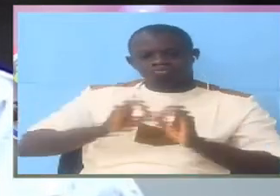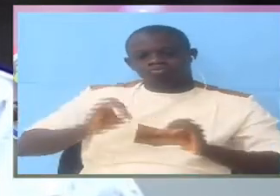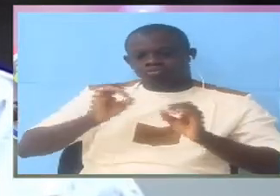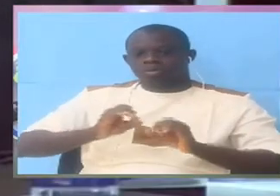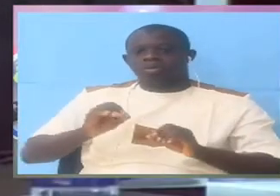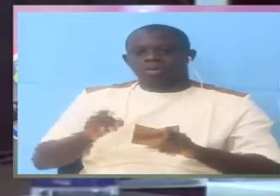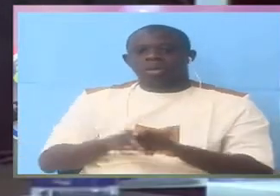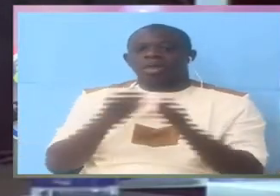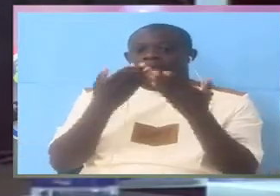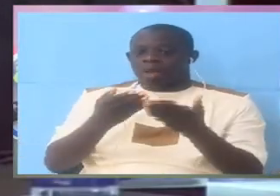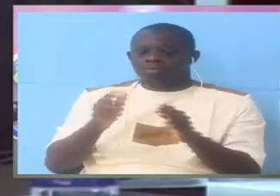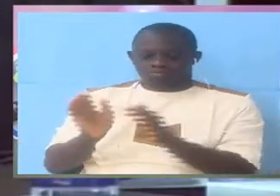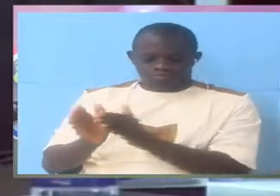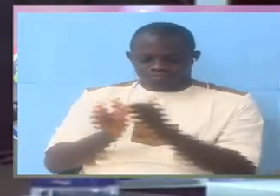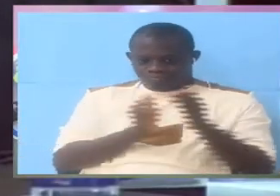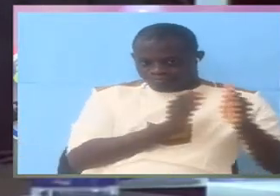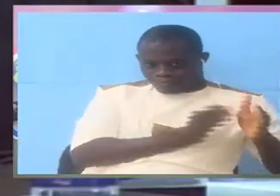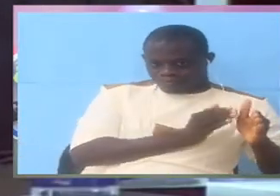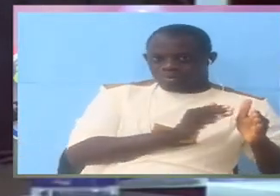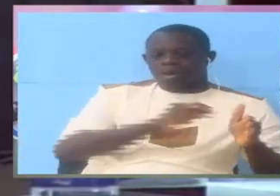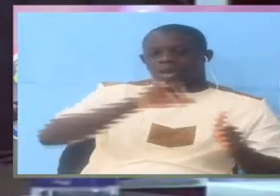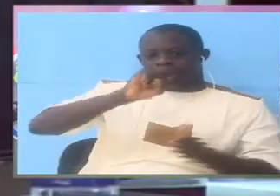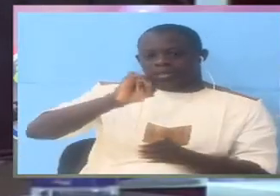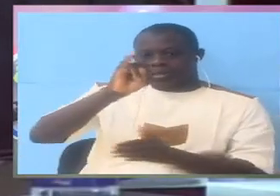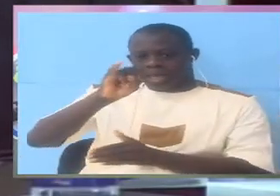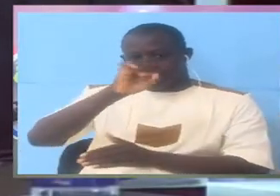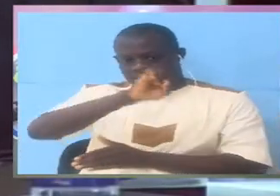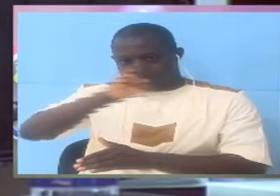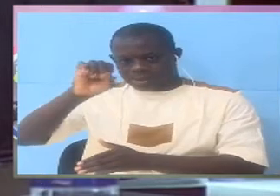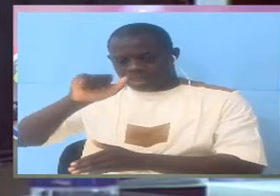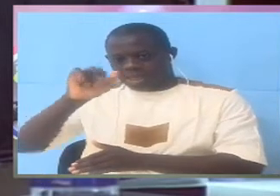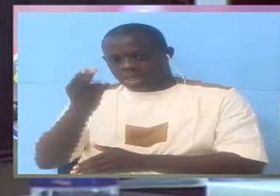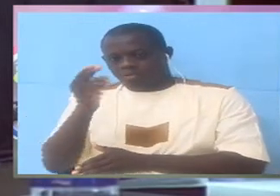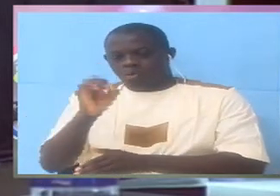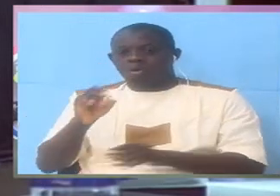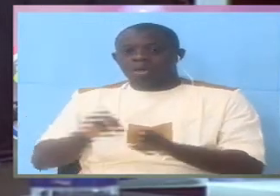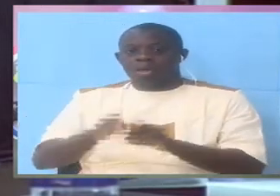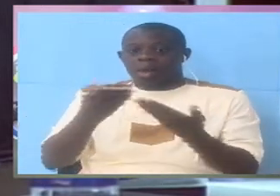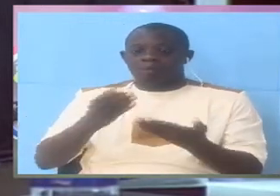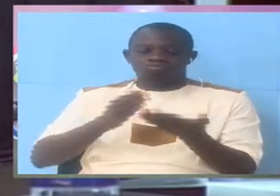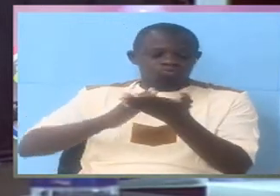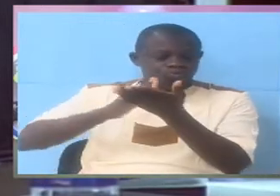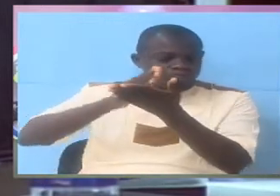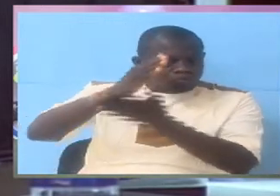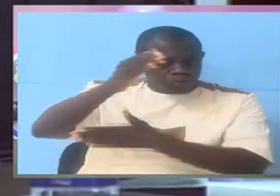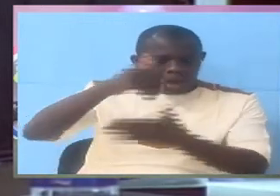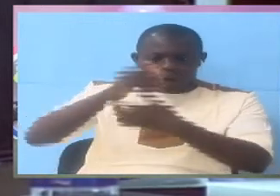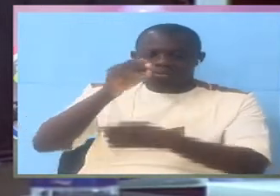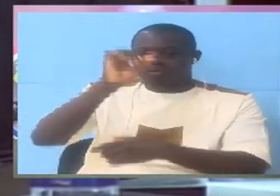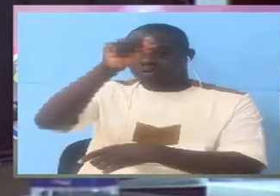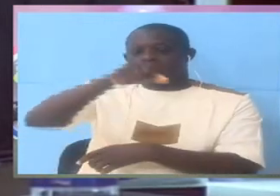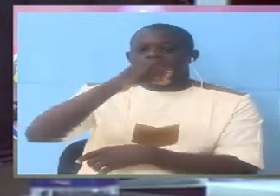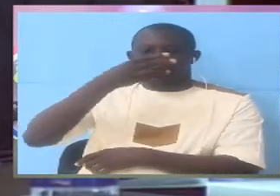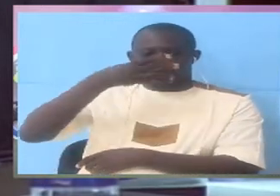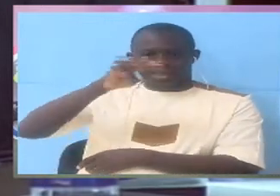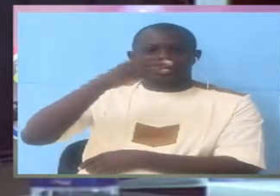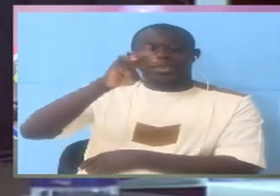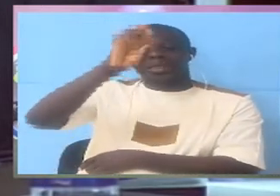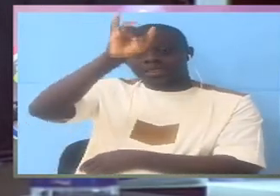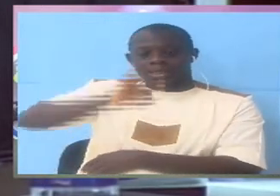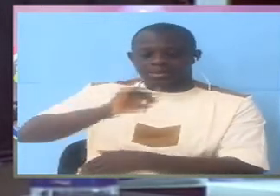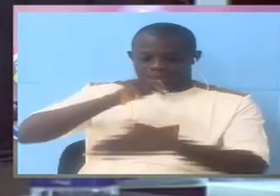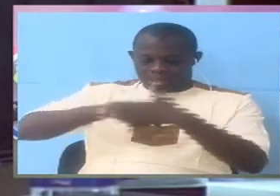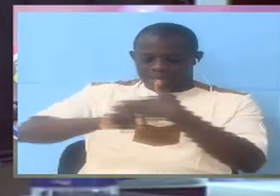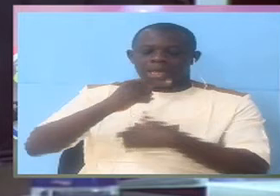So besides Sisoko, throughout your 13 years with the Gambia Secret